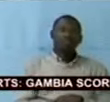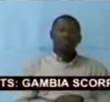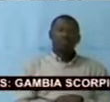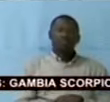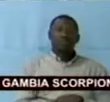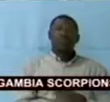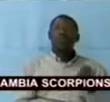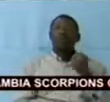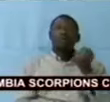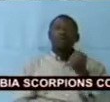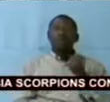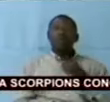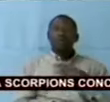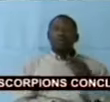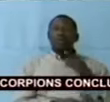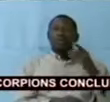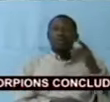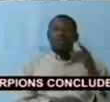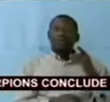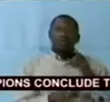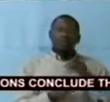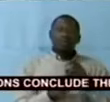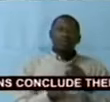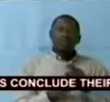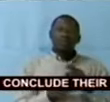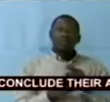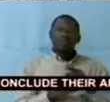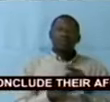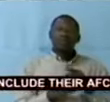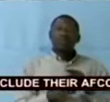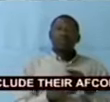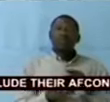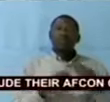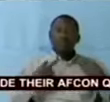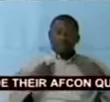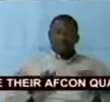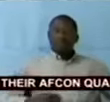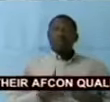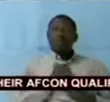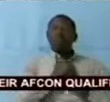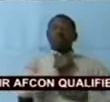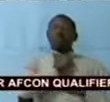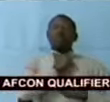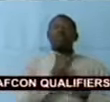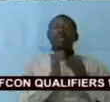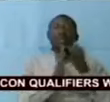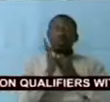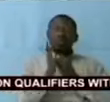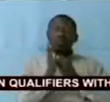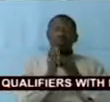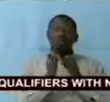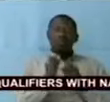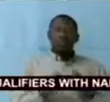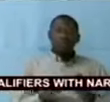Because there was a diplomatic issue which arose as a result of the fact that Justice Wowo